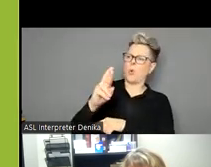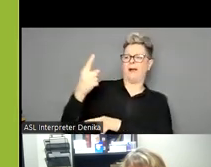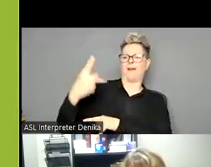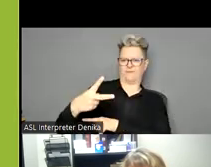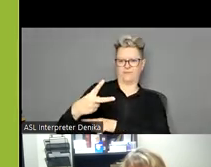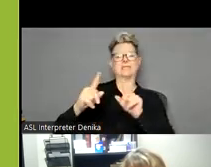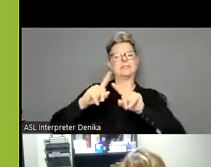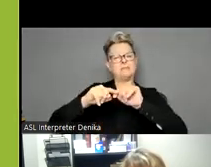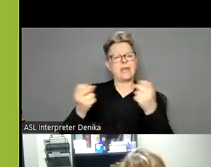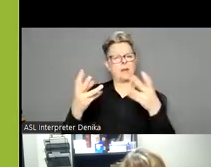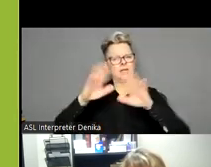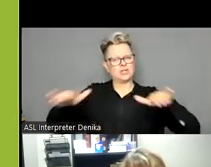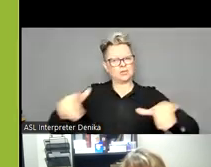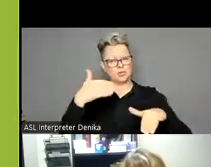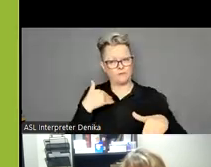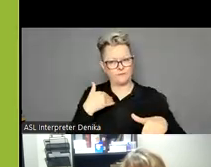children you have.